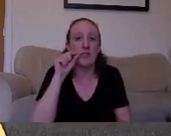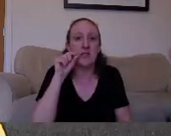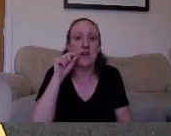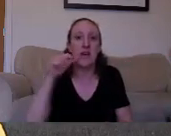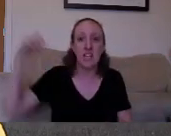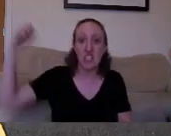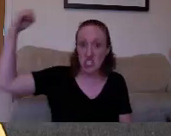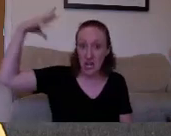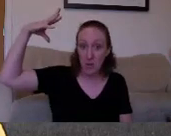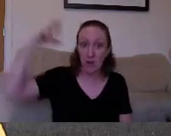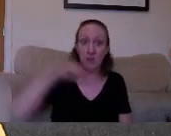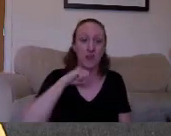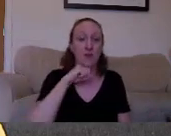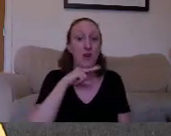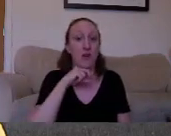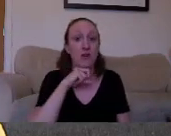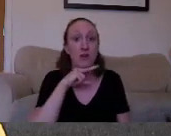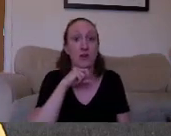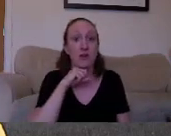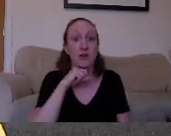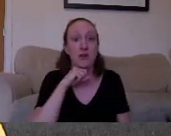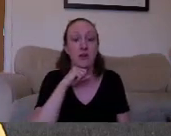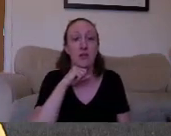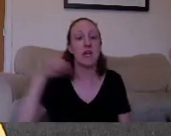bird, and a shower for the frog.